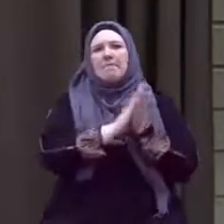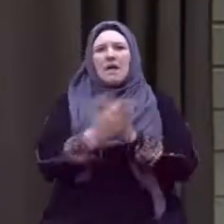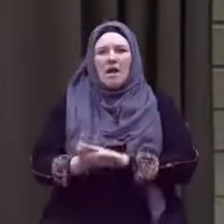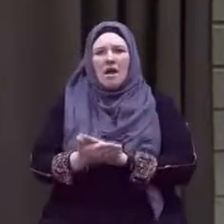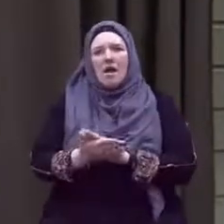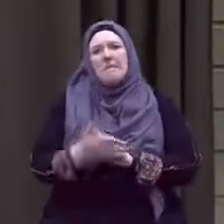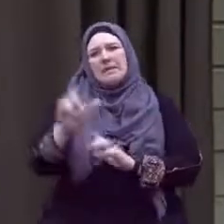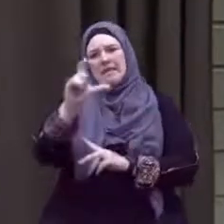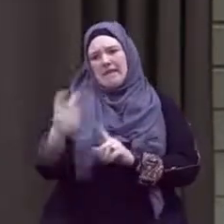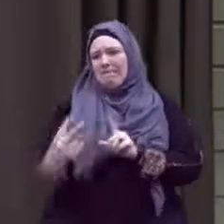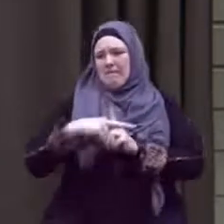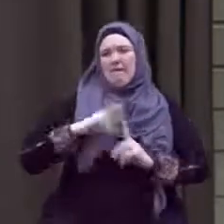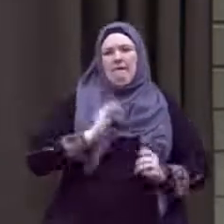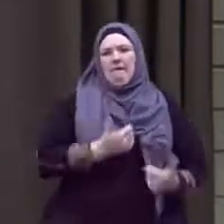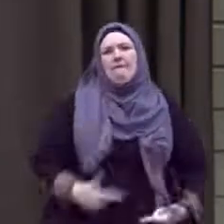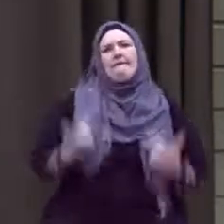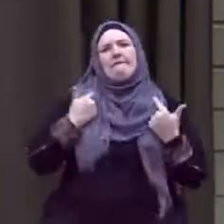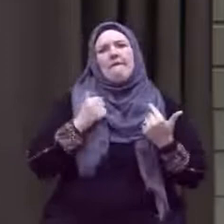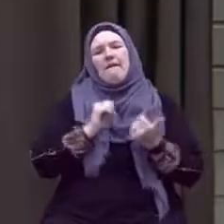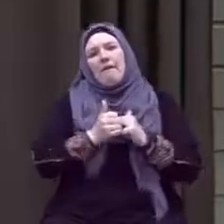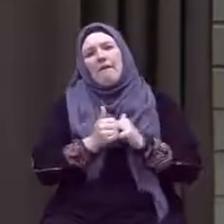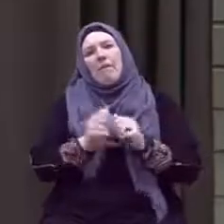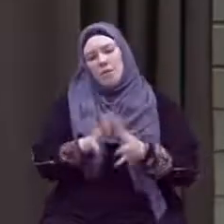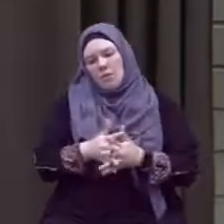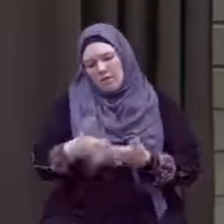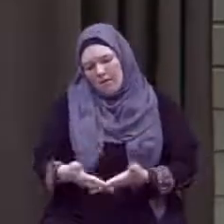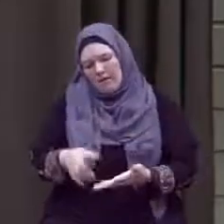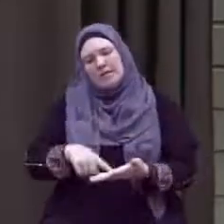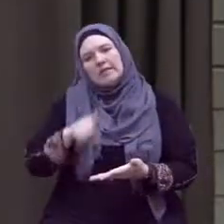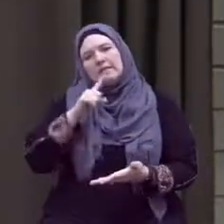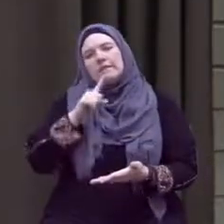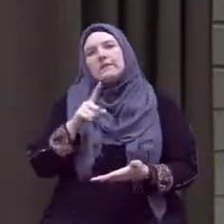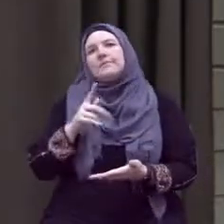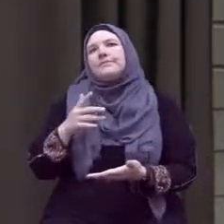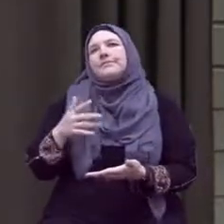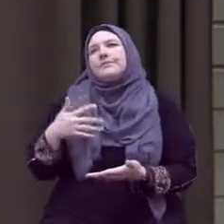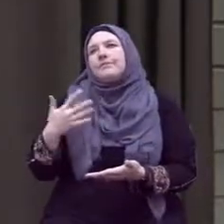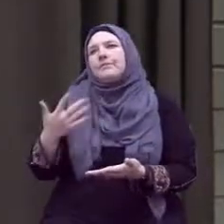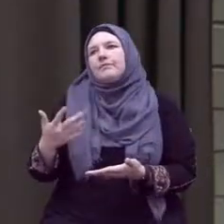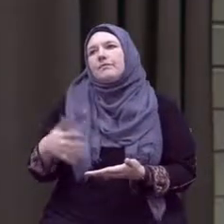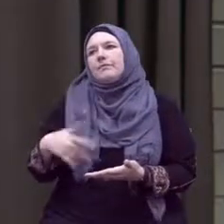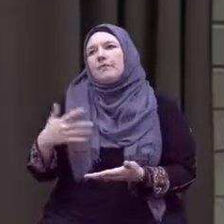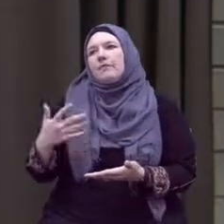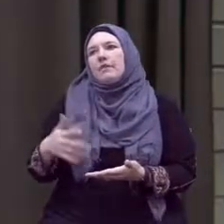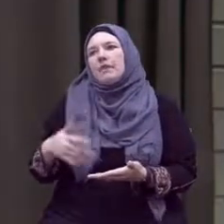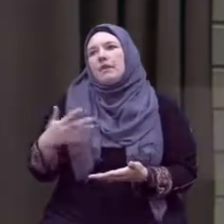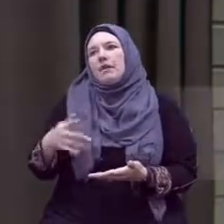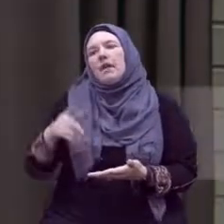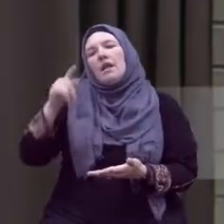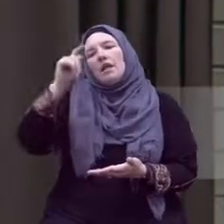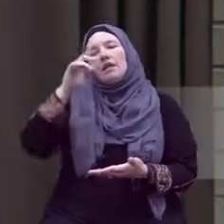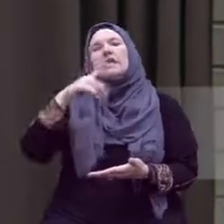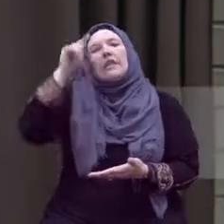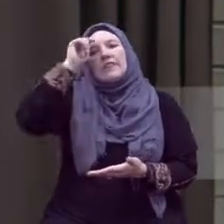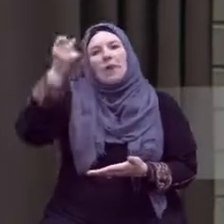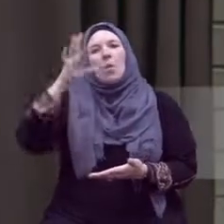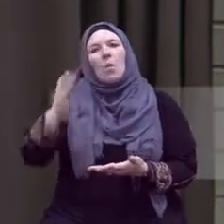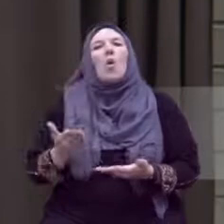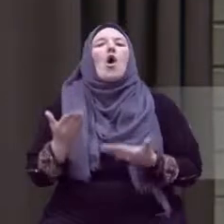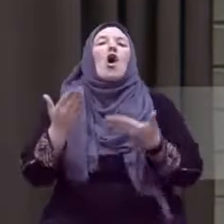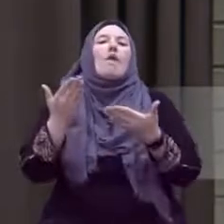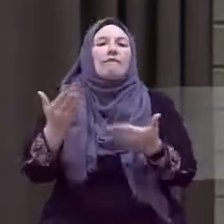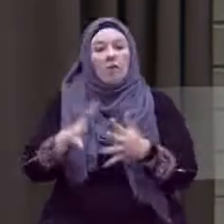of life? The Quran is a theory. It is an offer. It